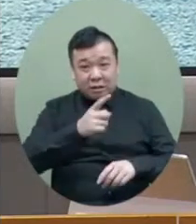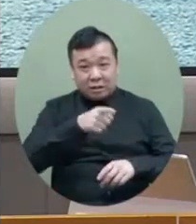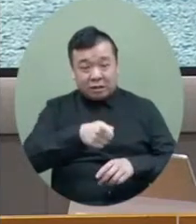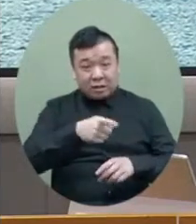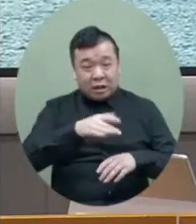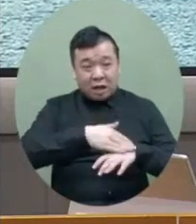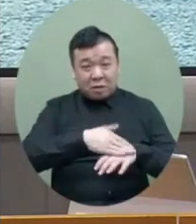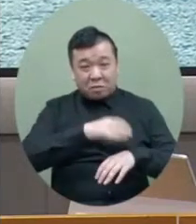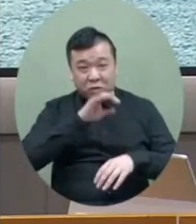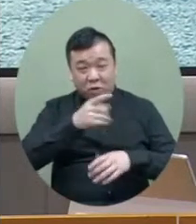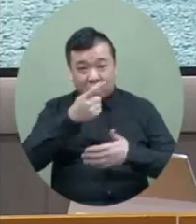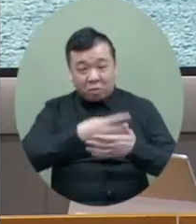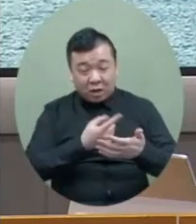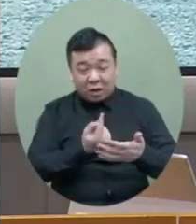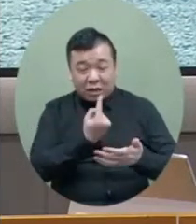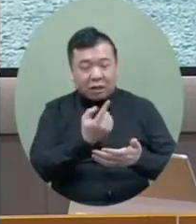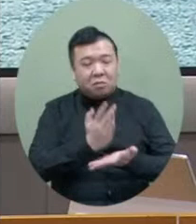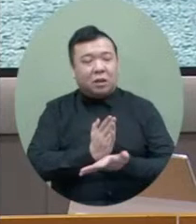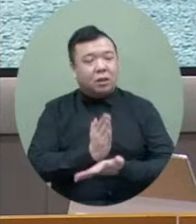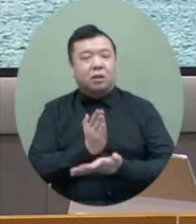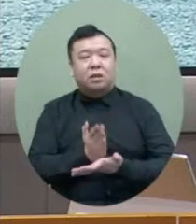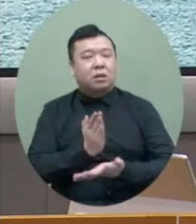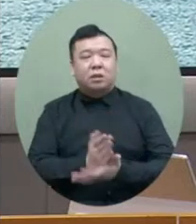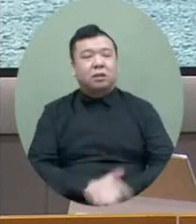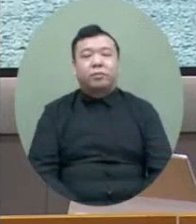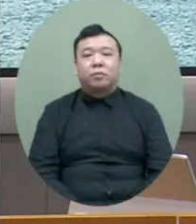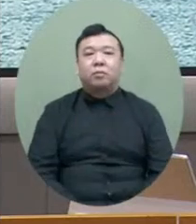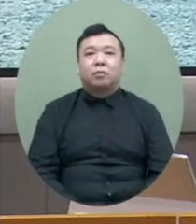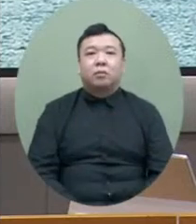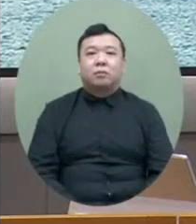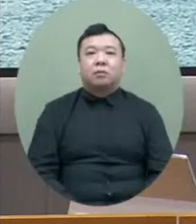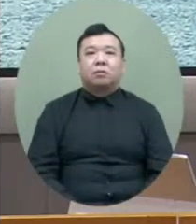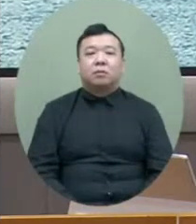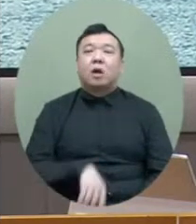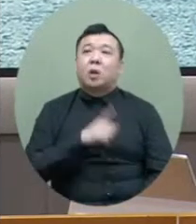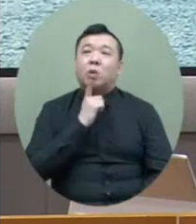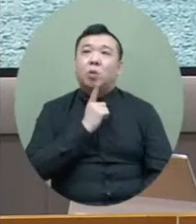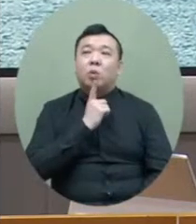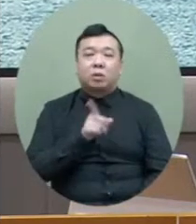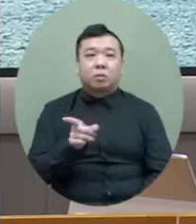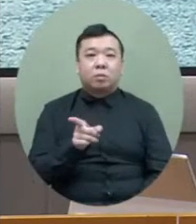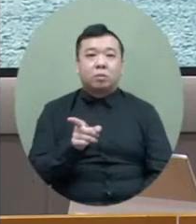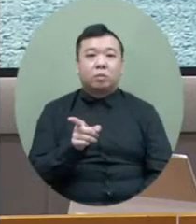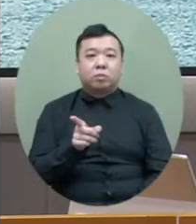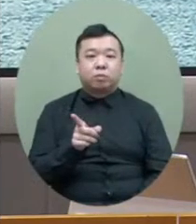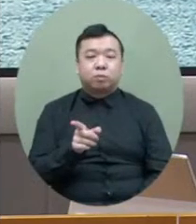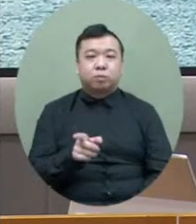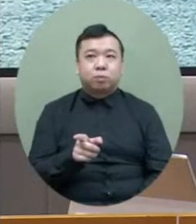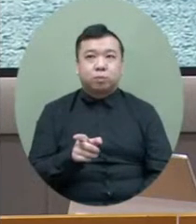For the Hong Hum, you mean the Hong Hum? Okay.